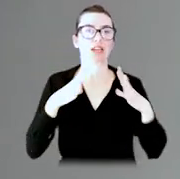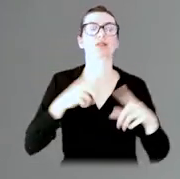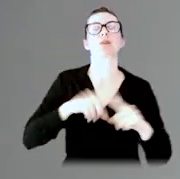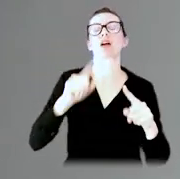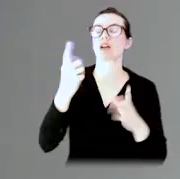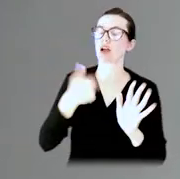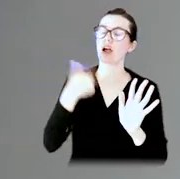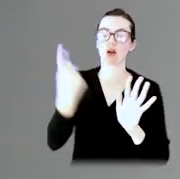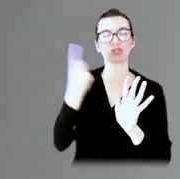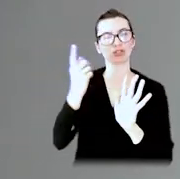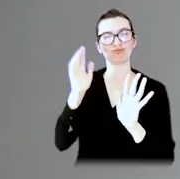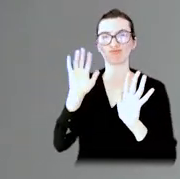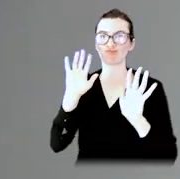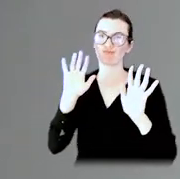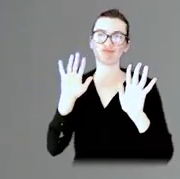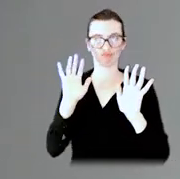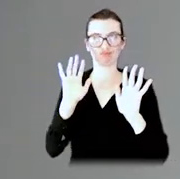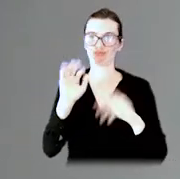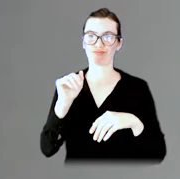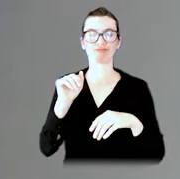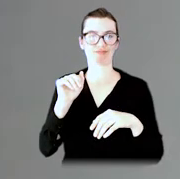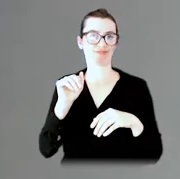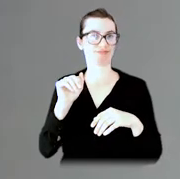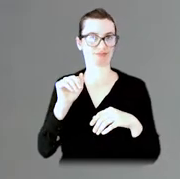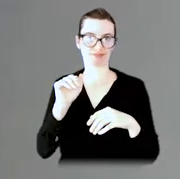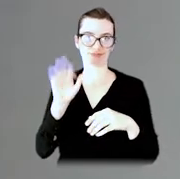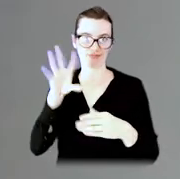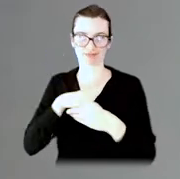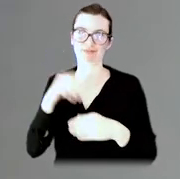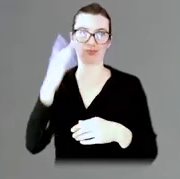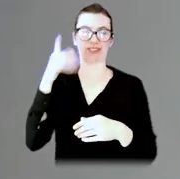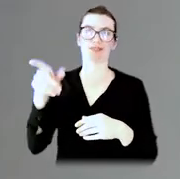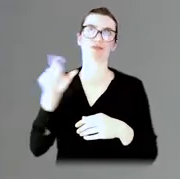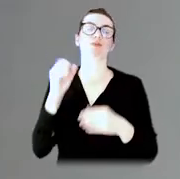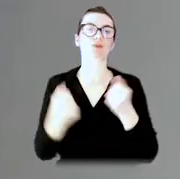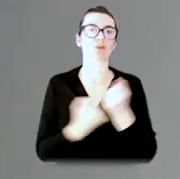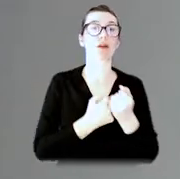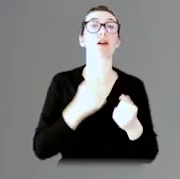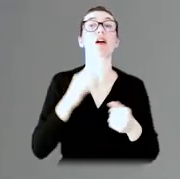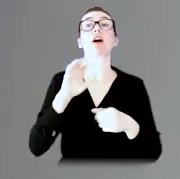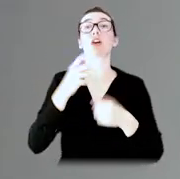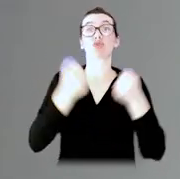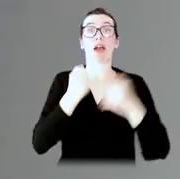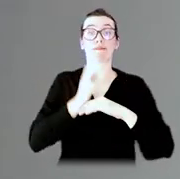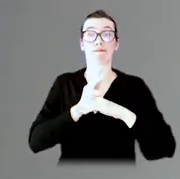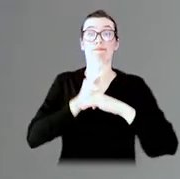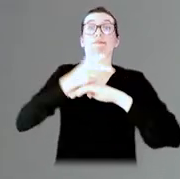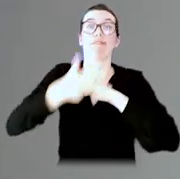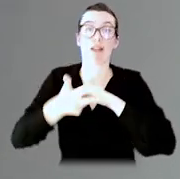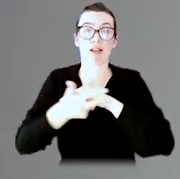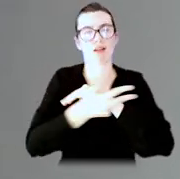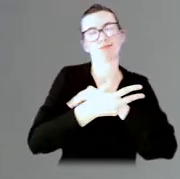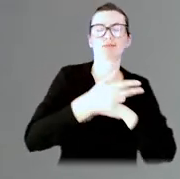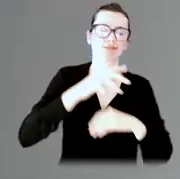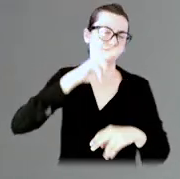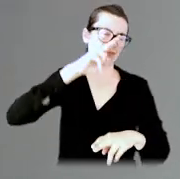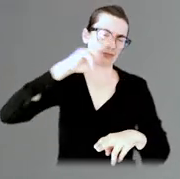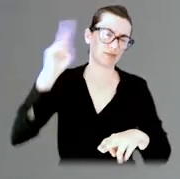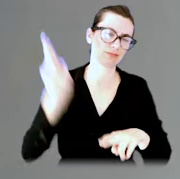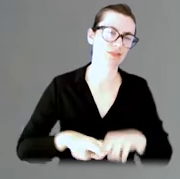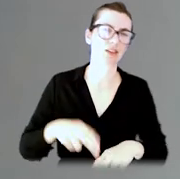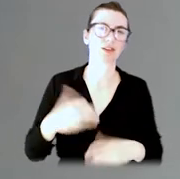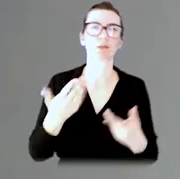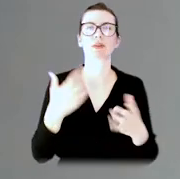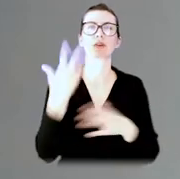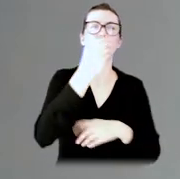because he's so supportive. And once we drive out the driveway, we have a blast. You know, we go to Hawaii or we go on a road trip or whatever, and